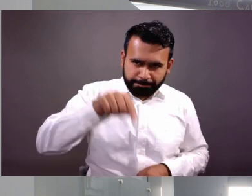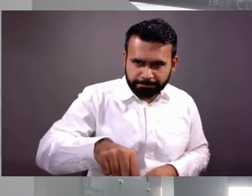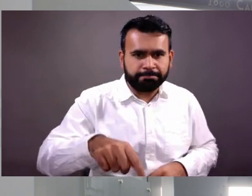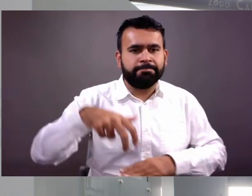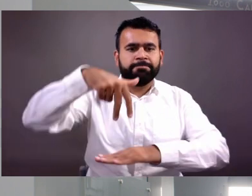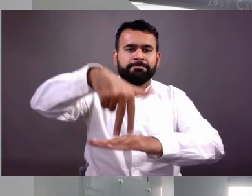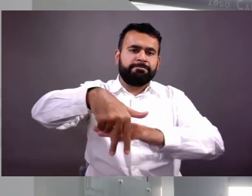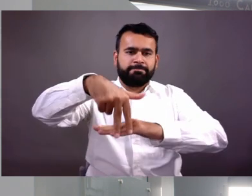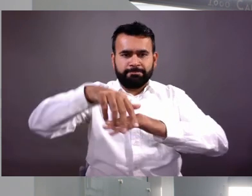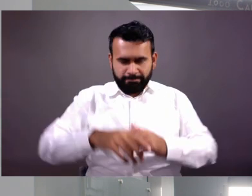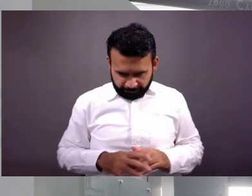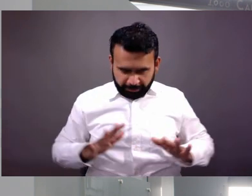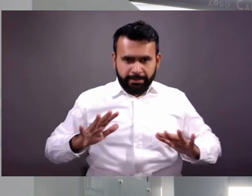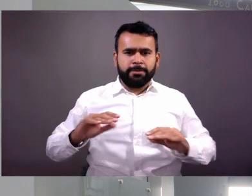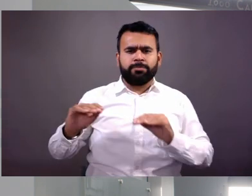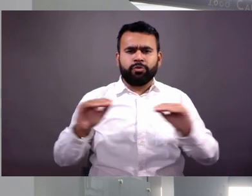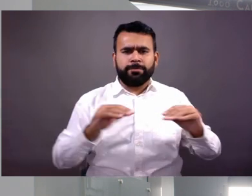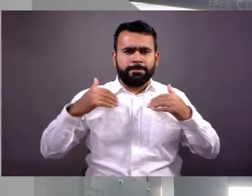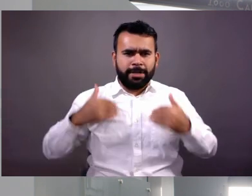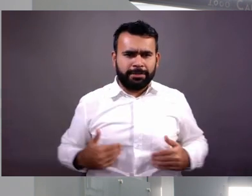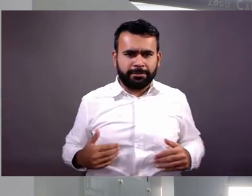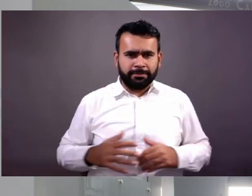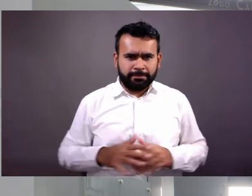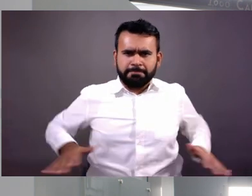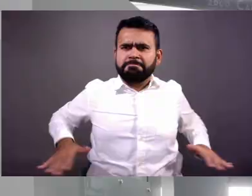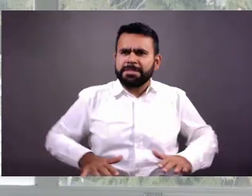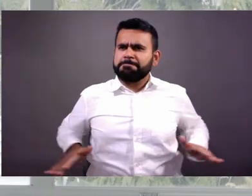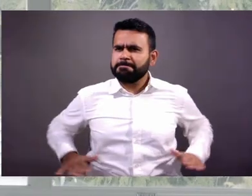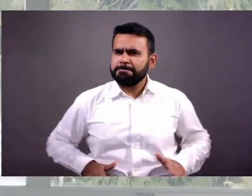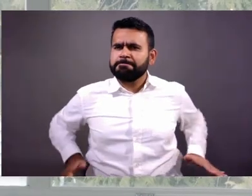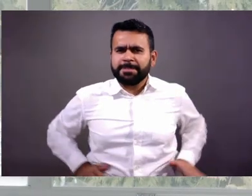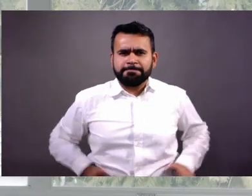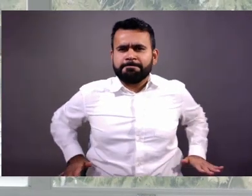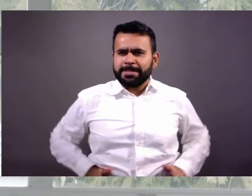Back to the front. Find your groove.